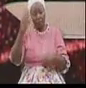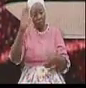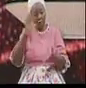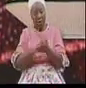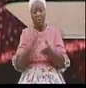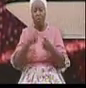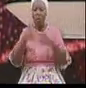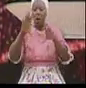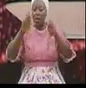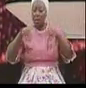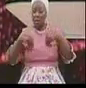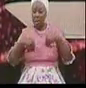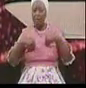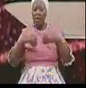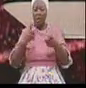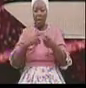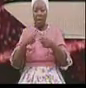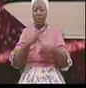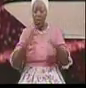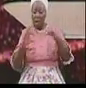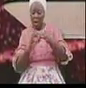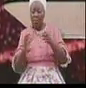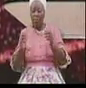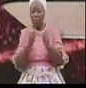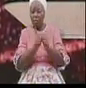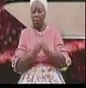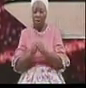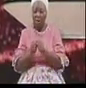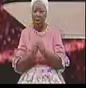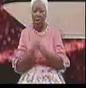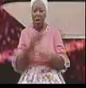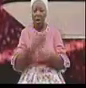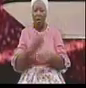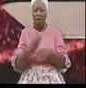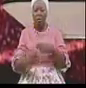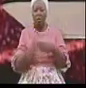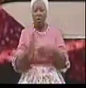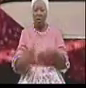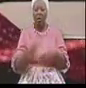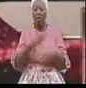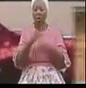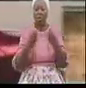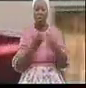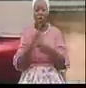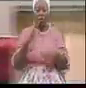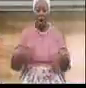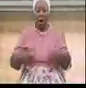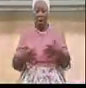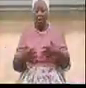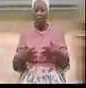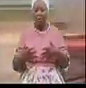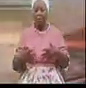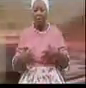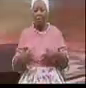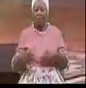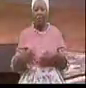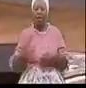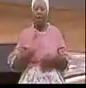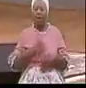that they will cleave together completely for life. I read about